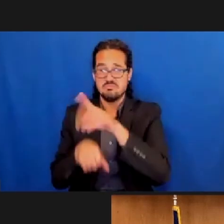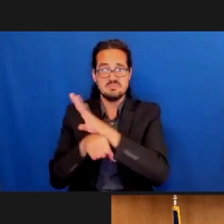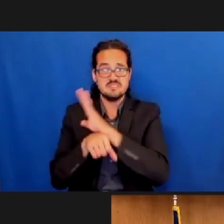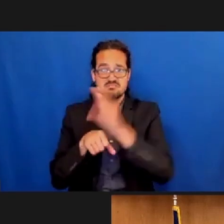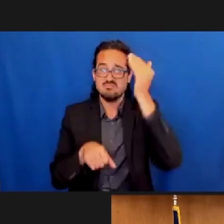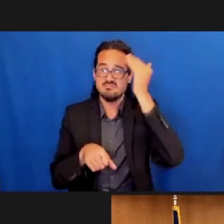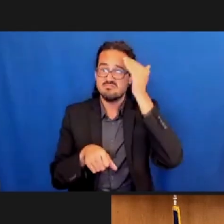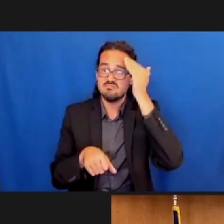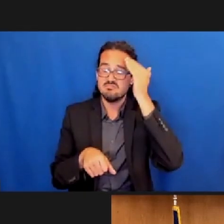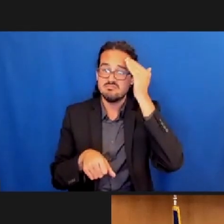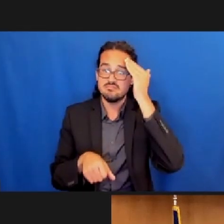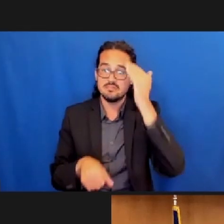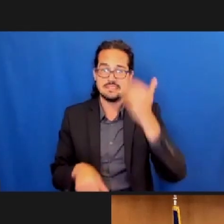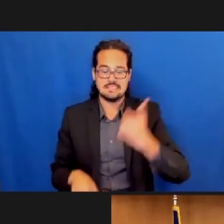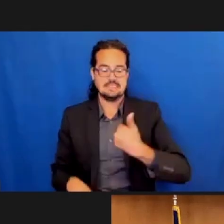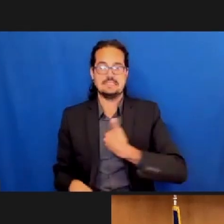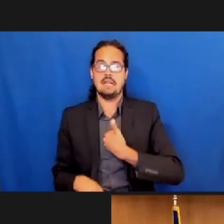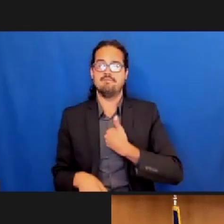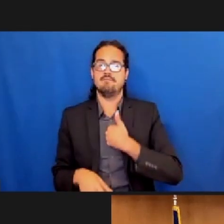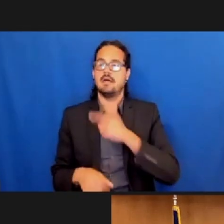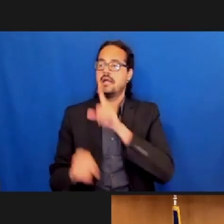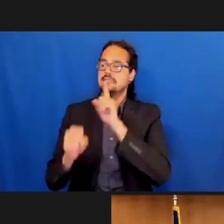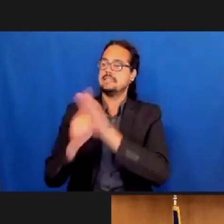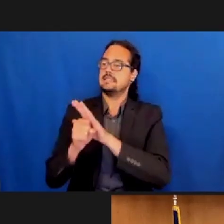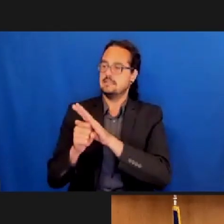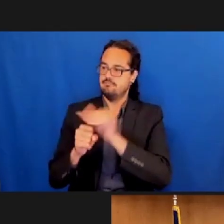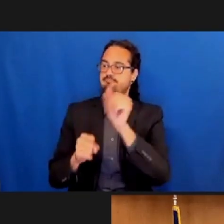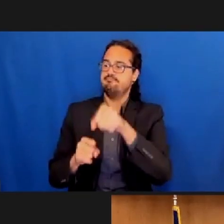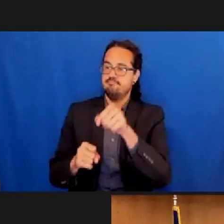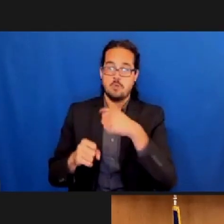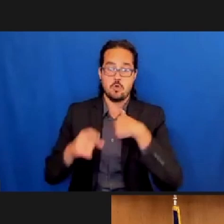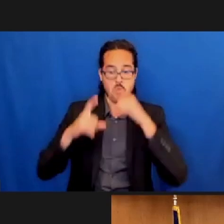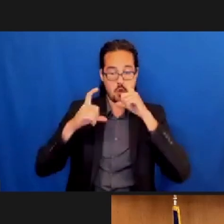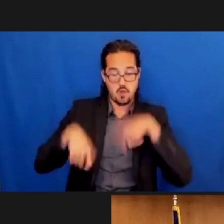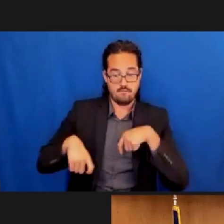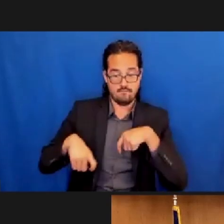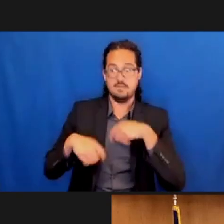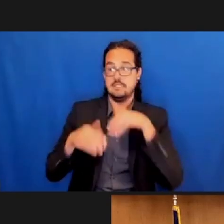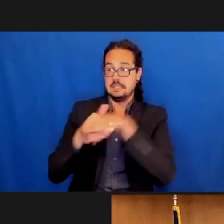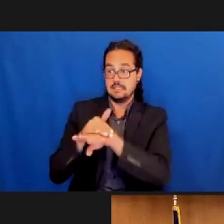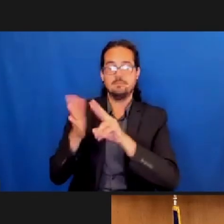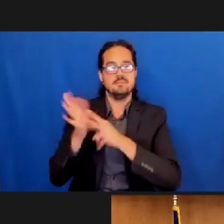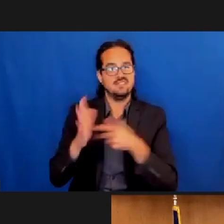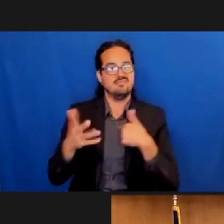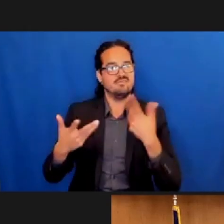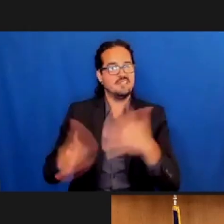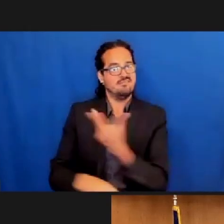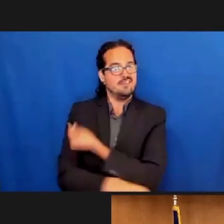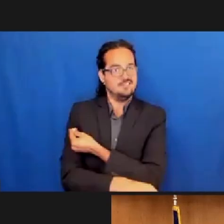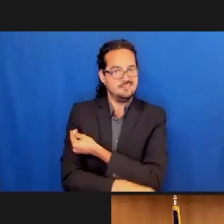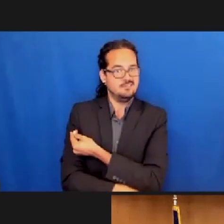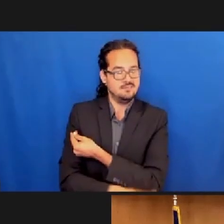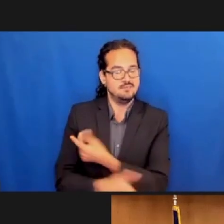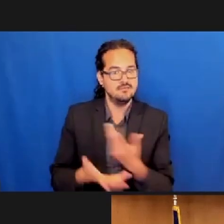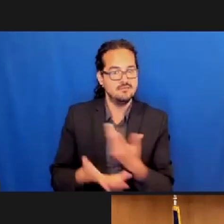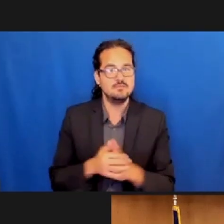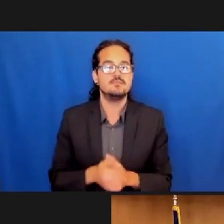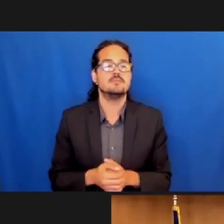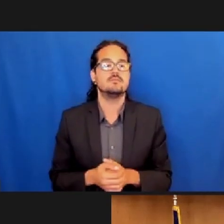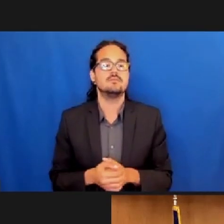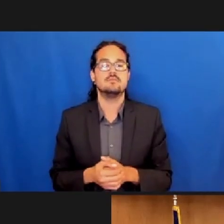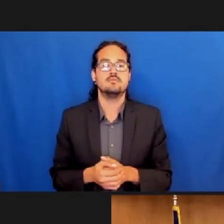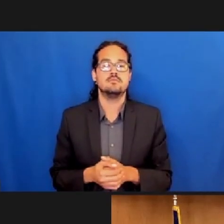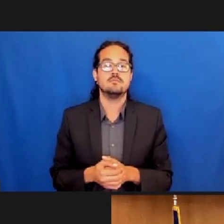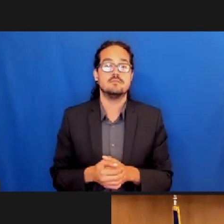self-attestation, and then you can ramp up from there. There's nothing that prevents, as I said, for the mega events, they're actually